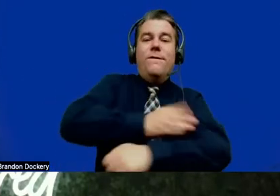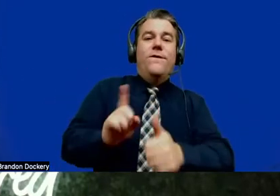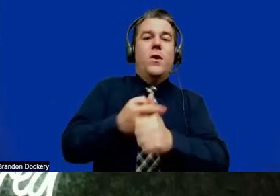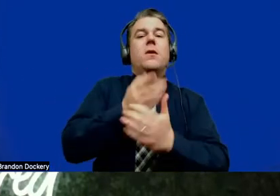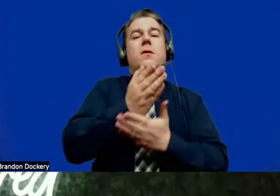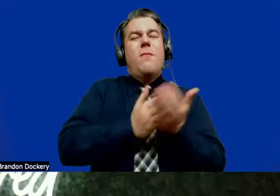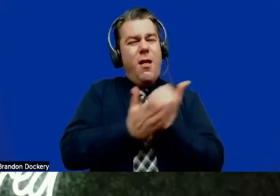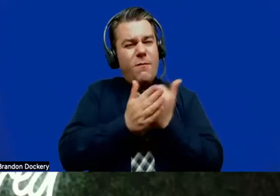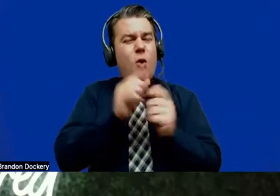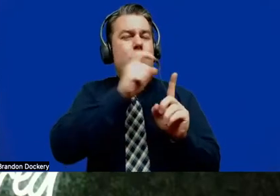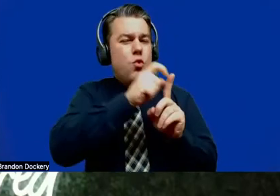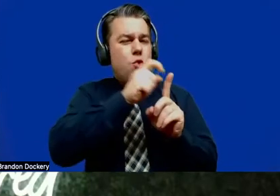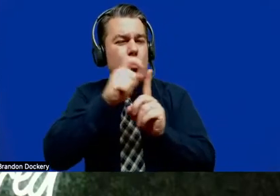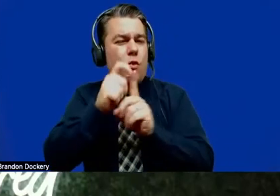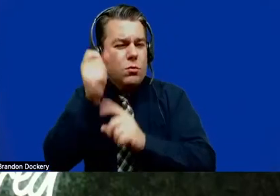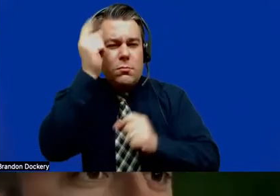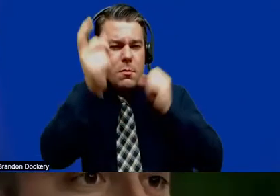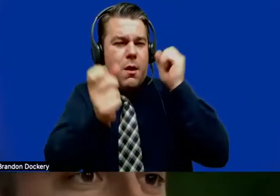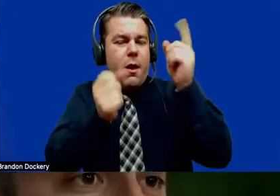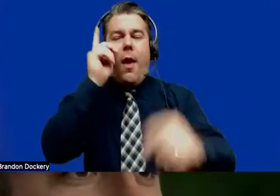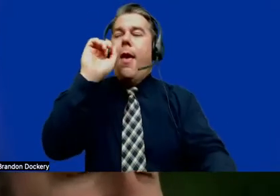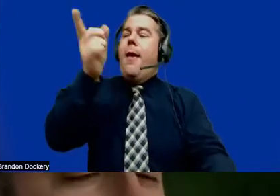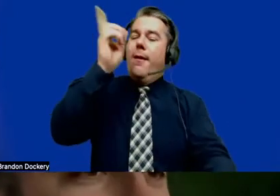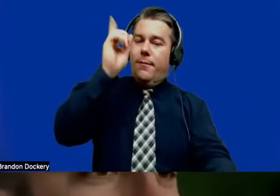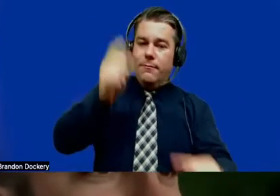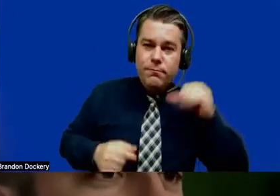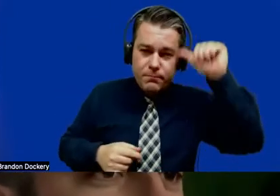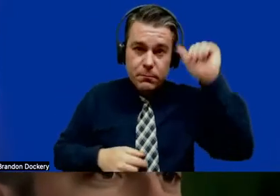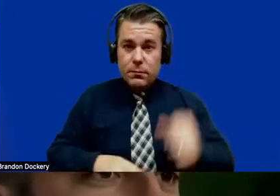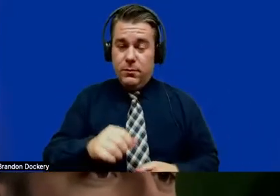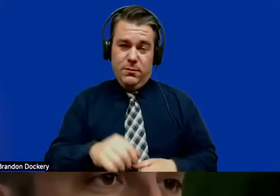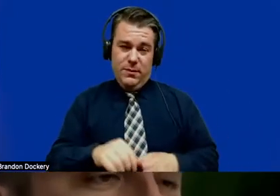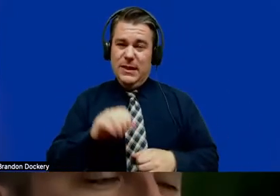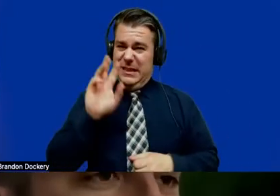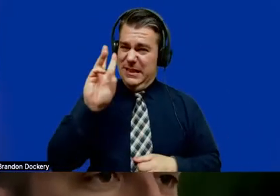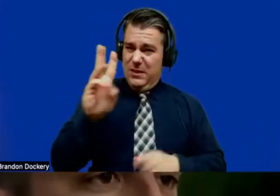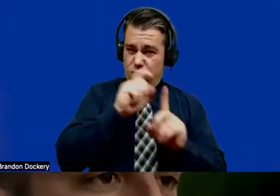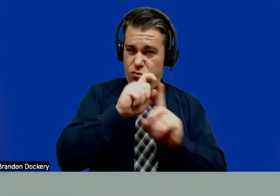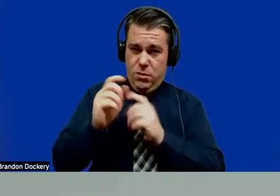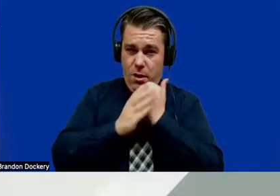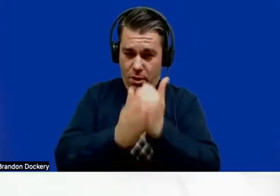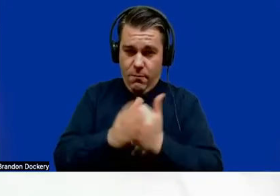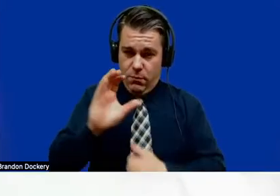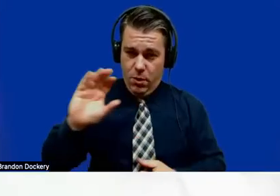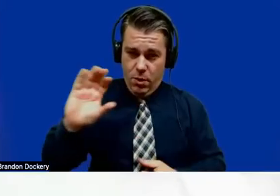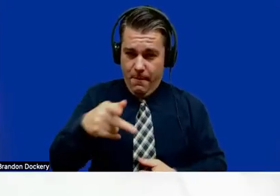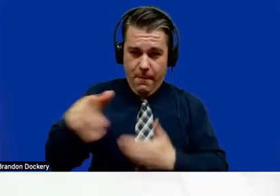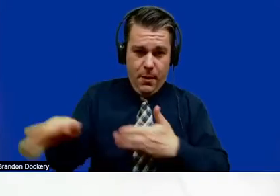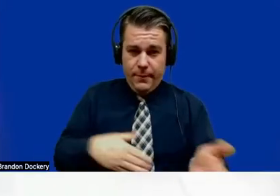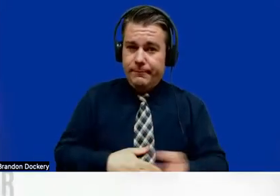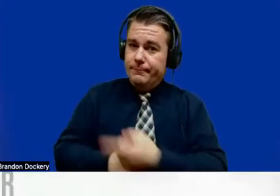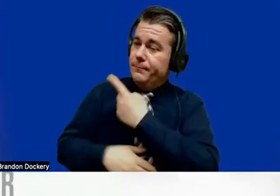us understand the compensation plan a little bit better. The 6 terms that are going to help us understand our compensation plan better are